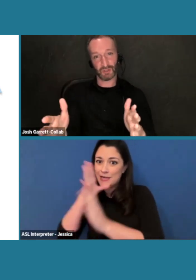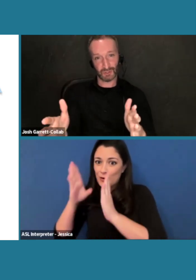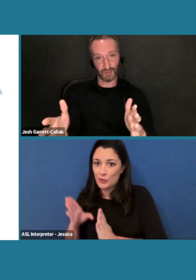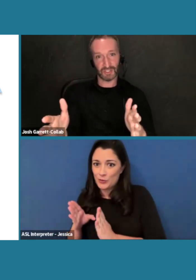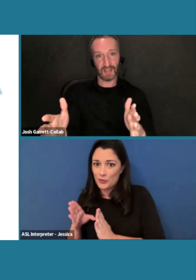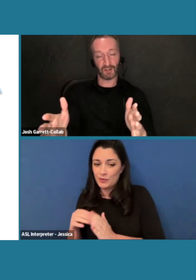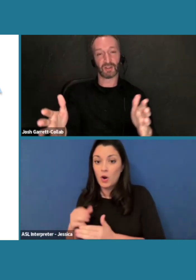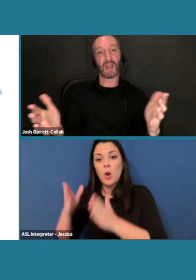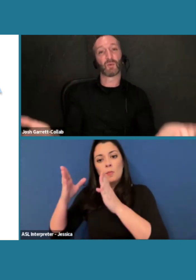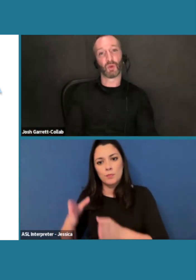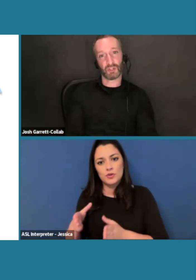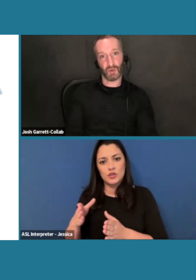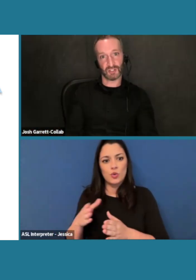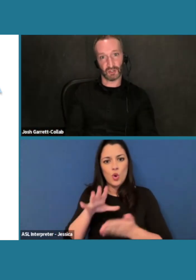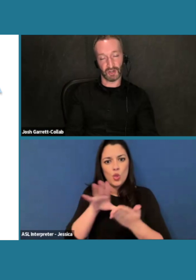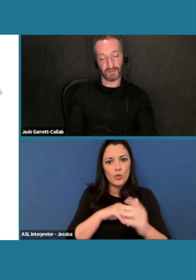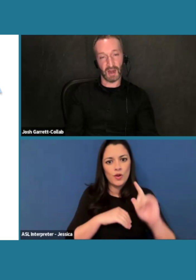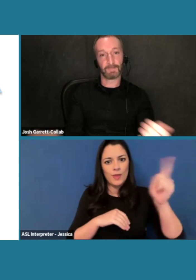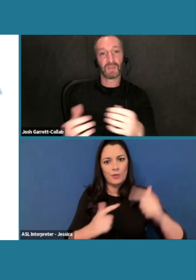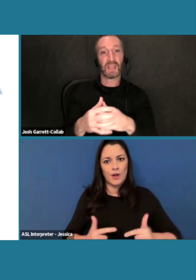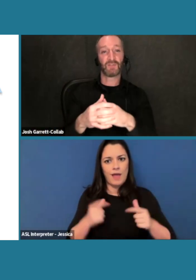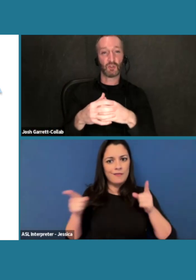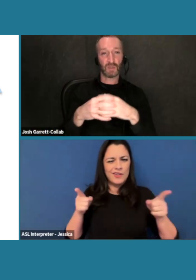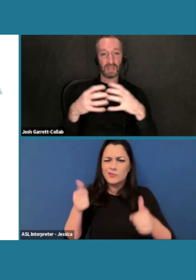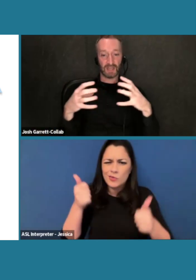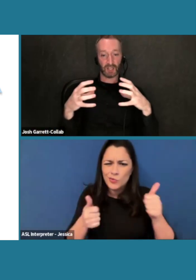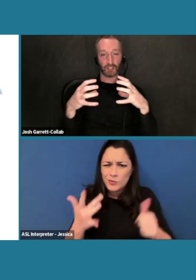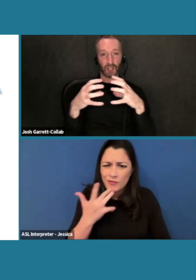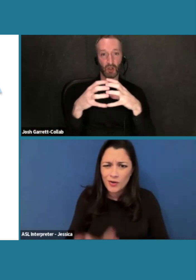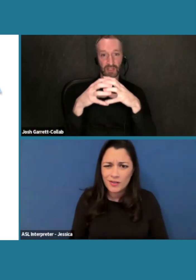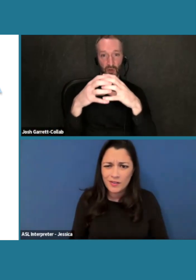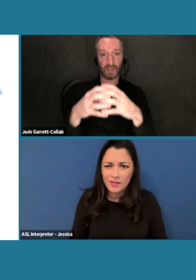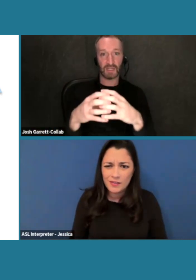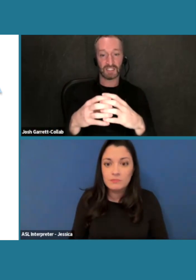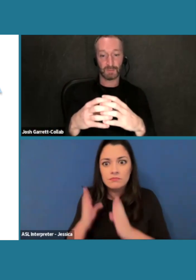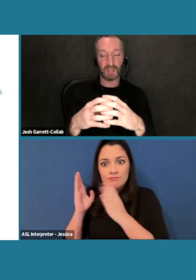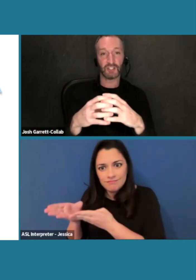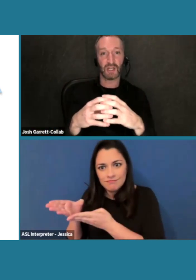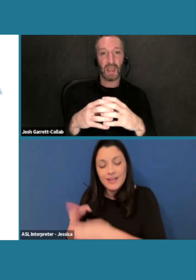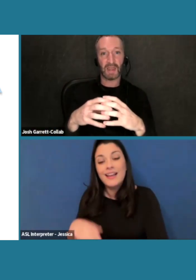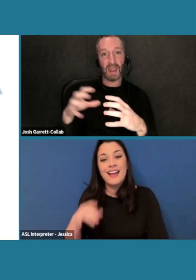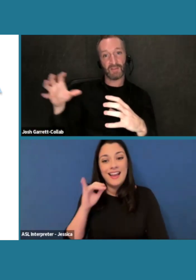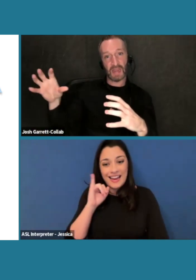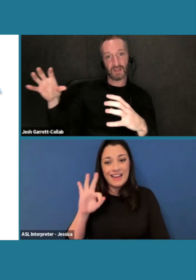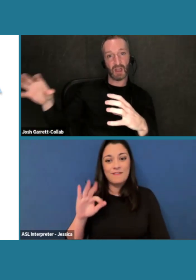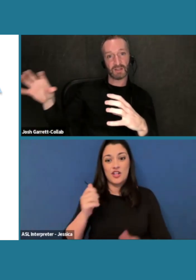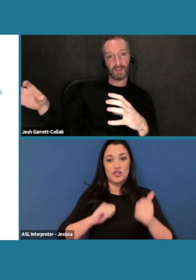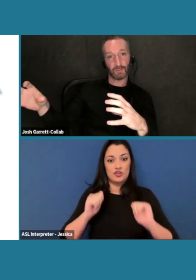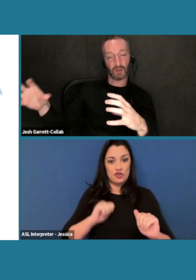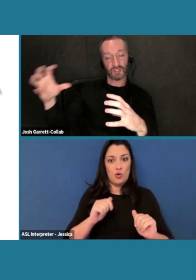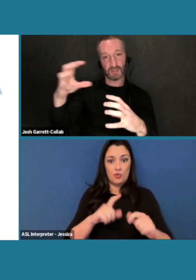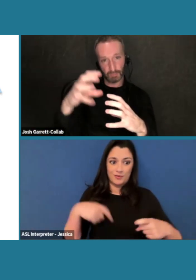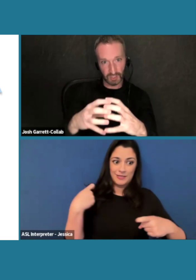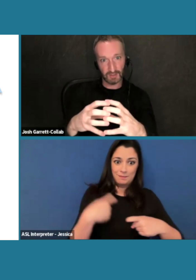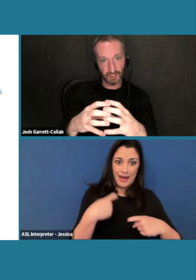from someone who's learned it later in life, where do you want to learn it, right? If you can take a show that's going into Spanish and have a